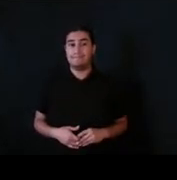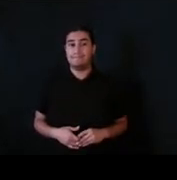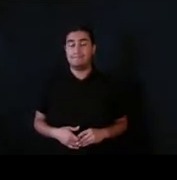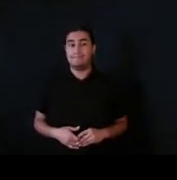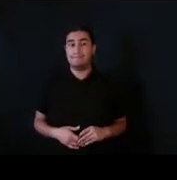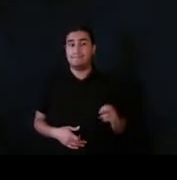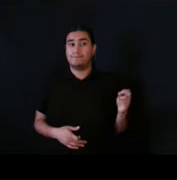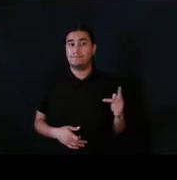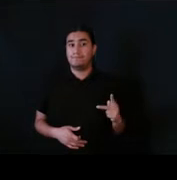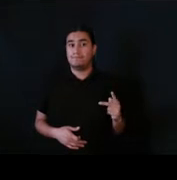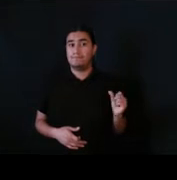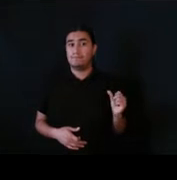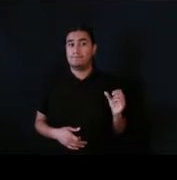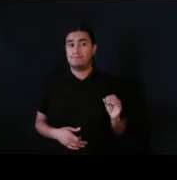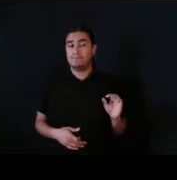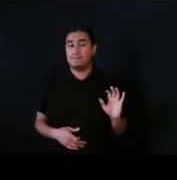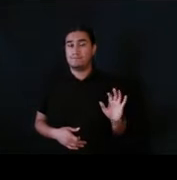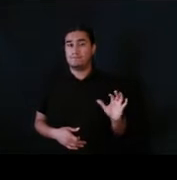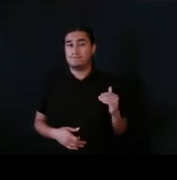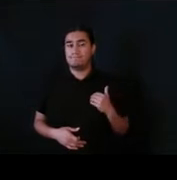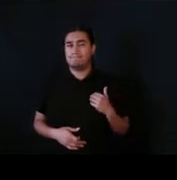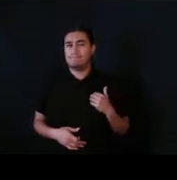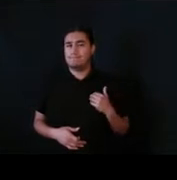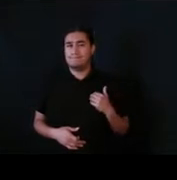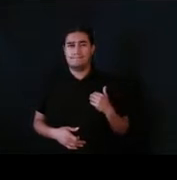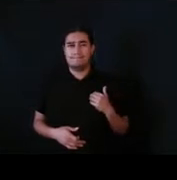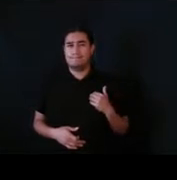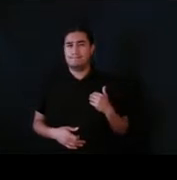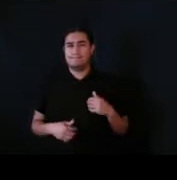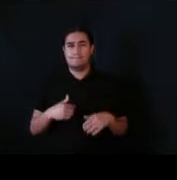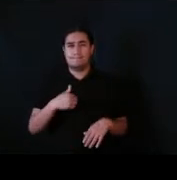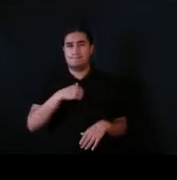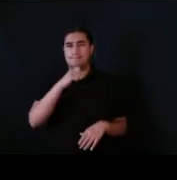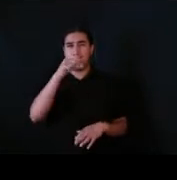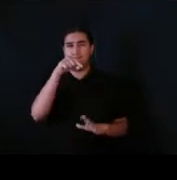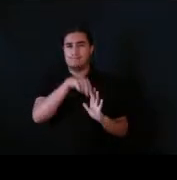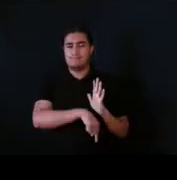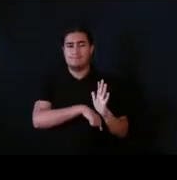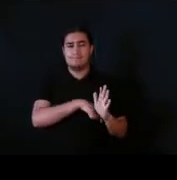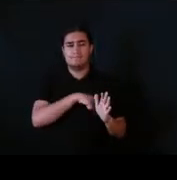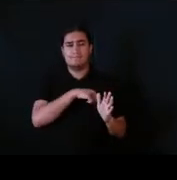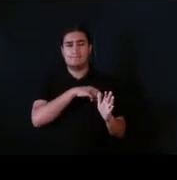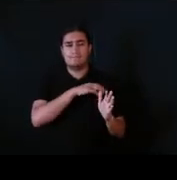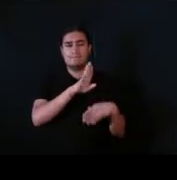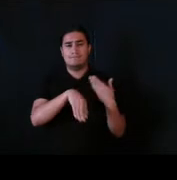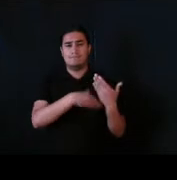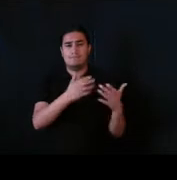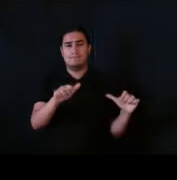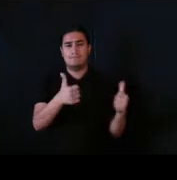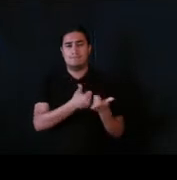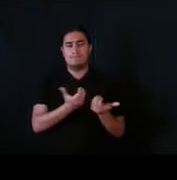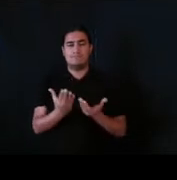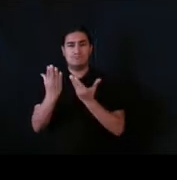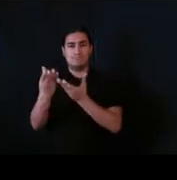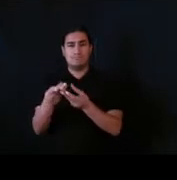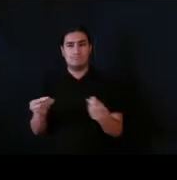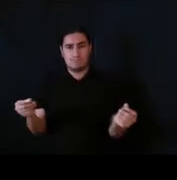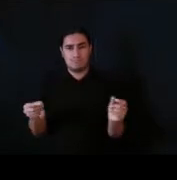okay so there's um i'm i'm not going to go through all of the challenges and recommended solutions